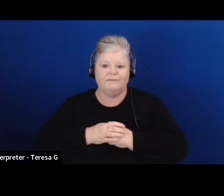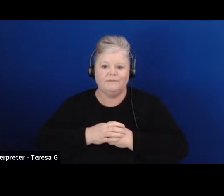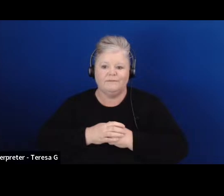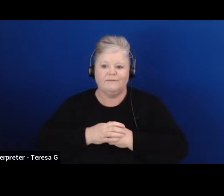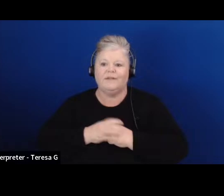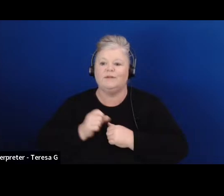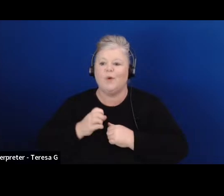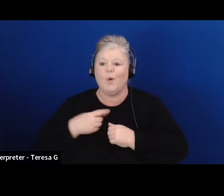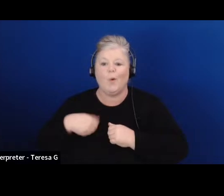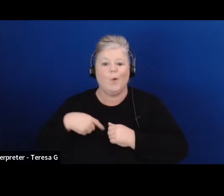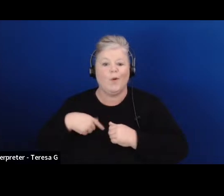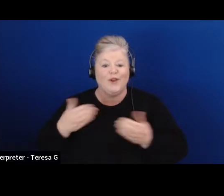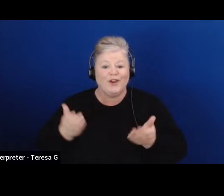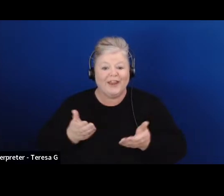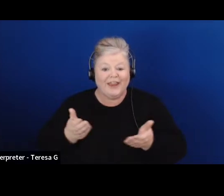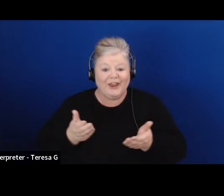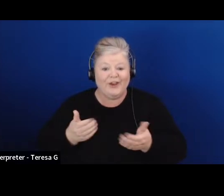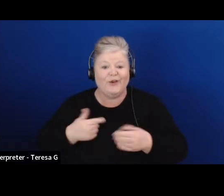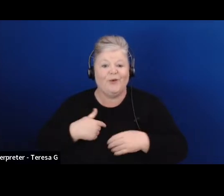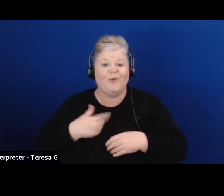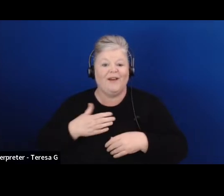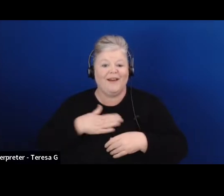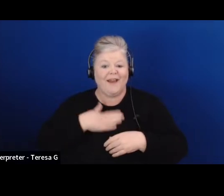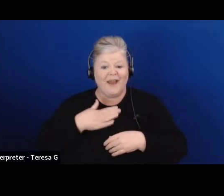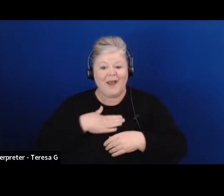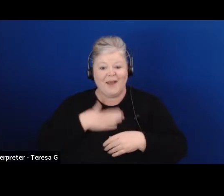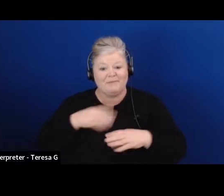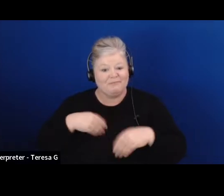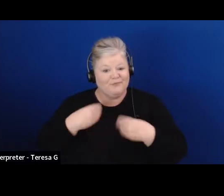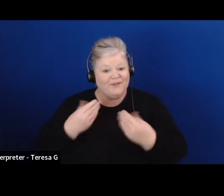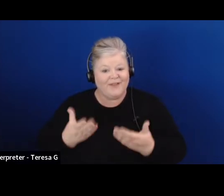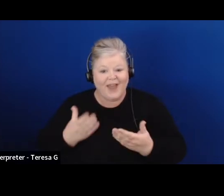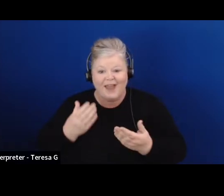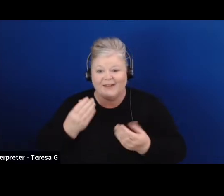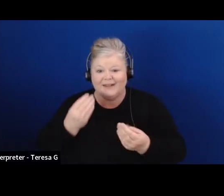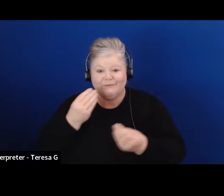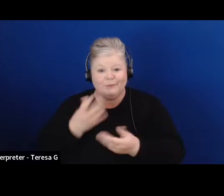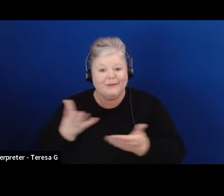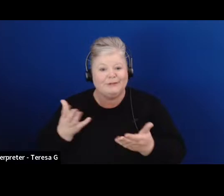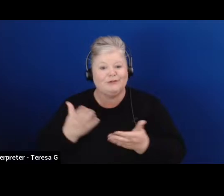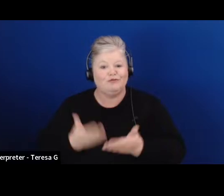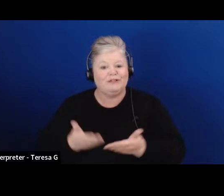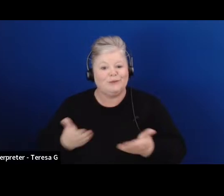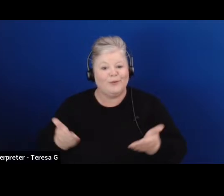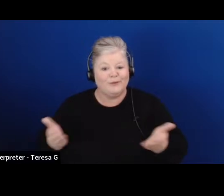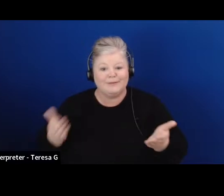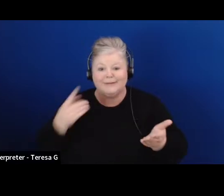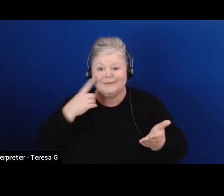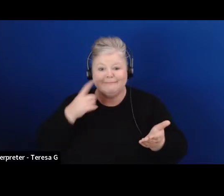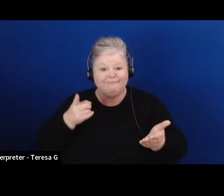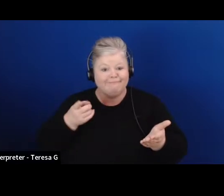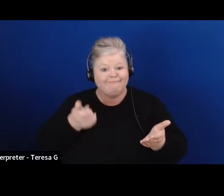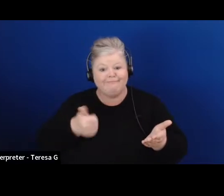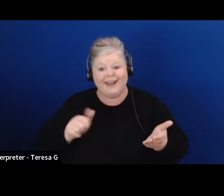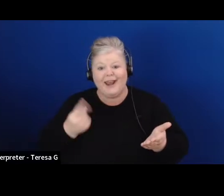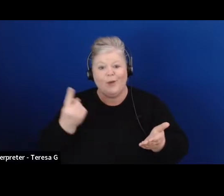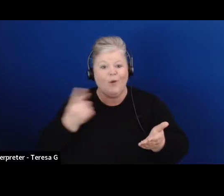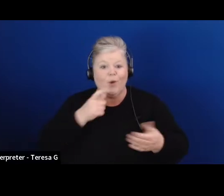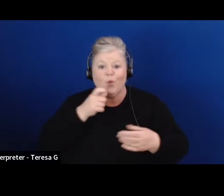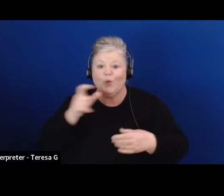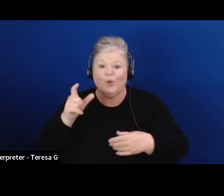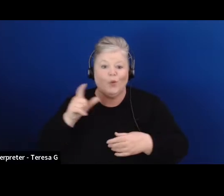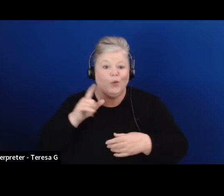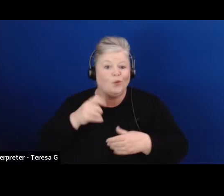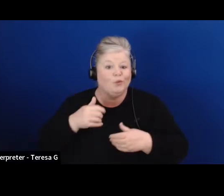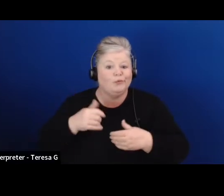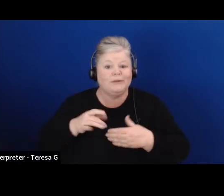and happy to provide information and resources for anyone that's navigating any level of